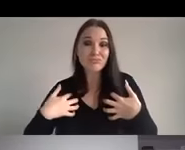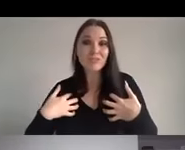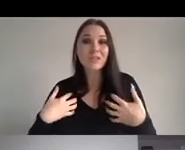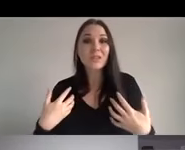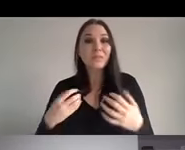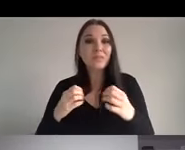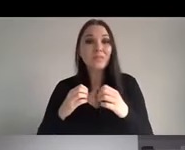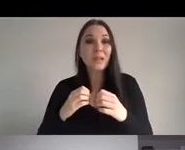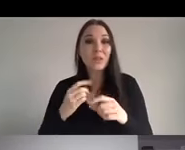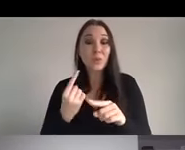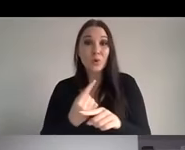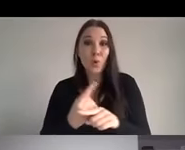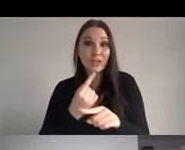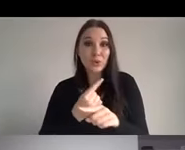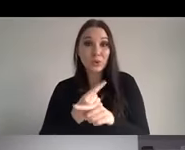to here. They just